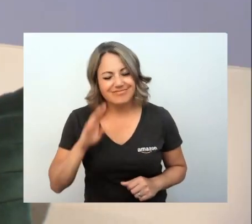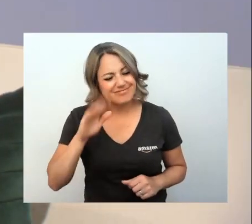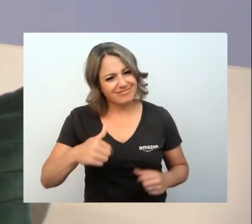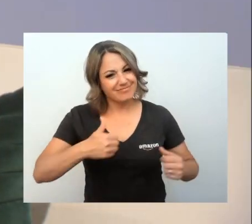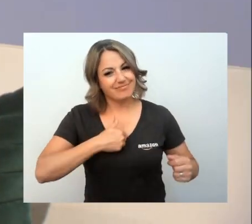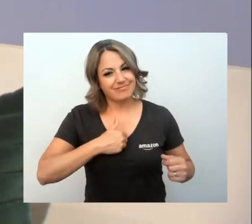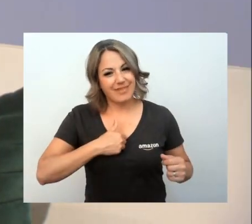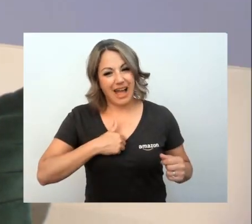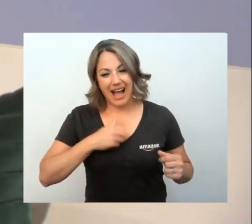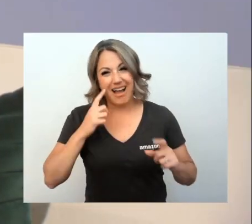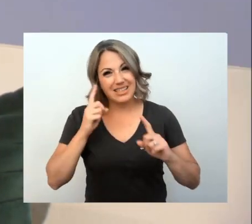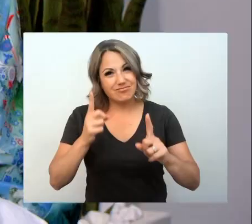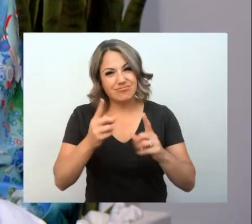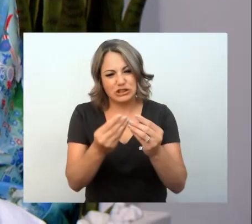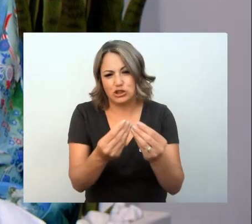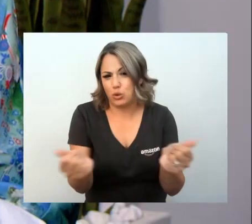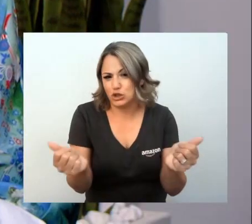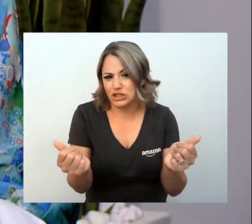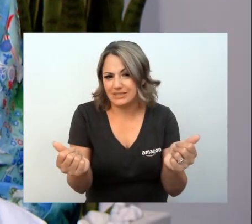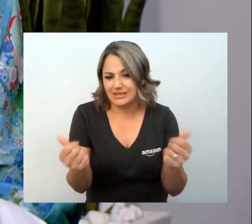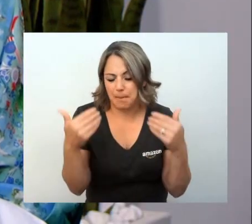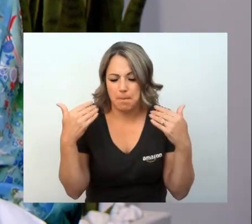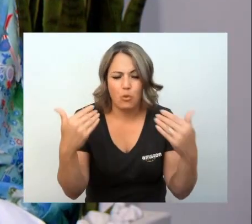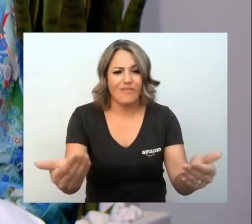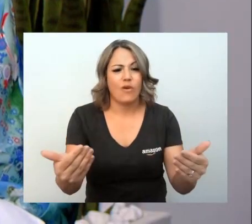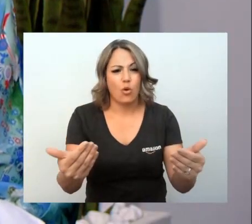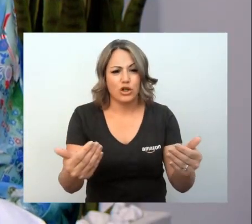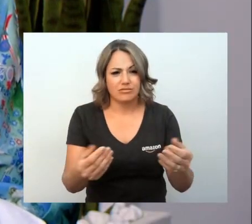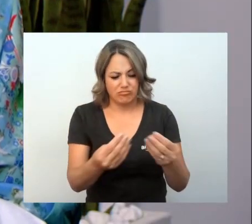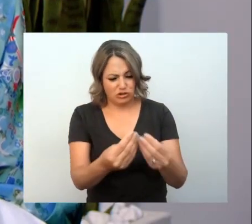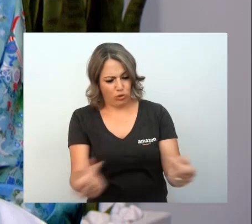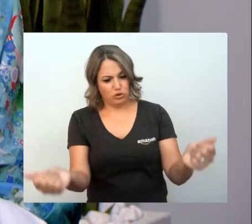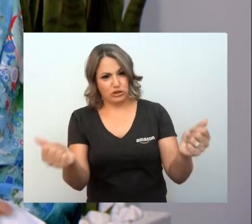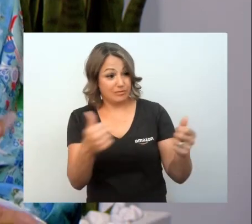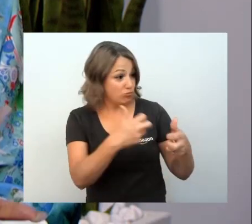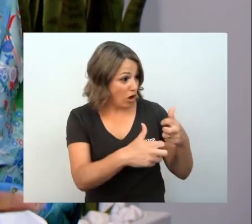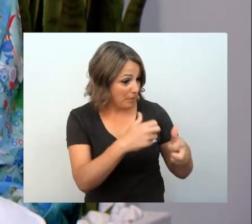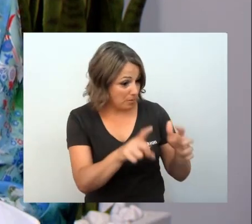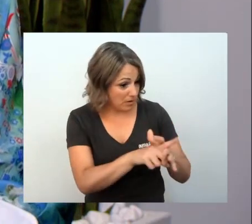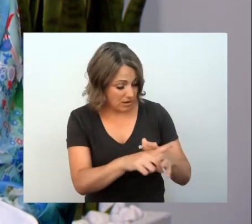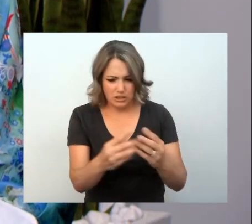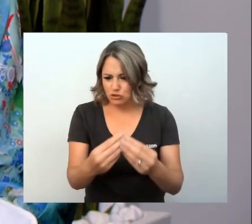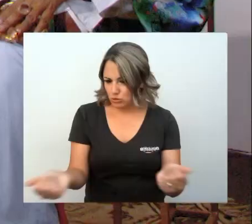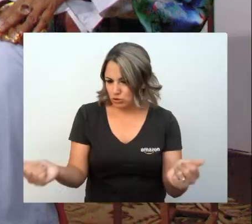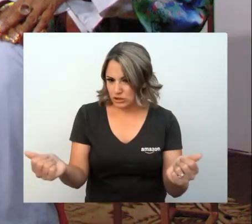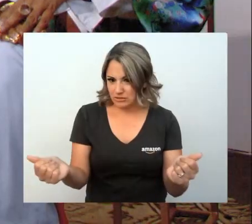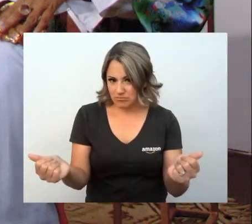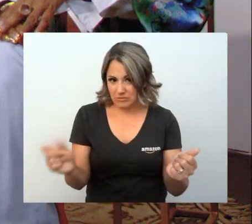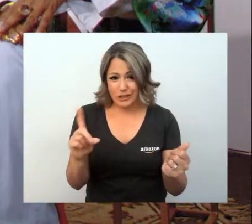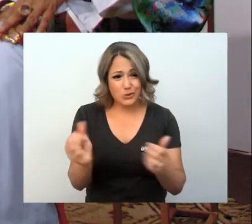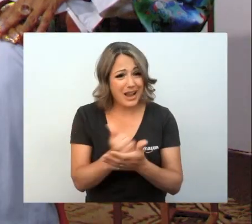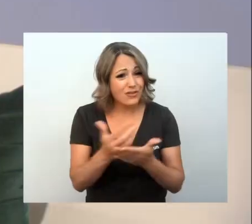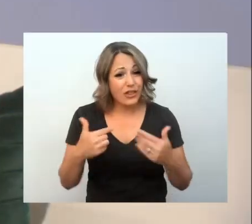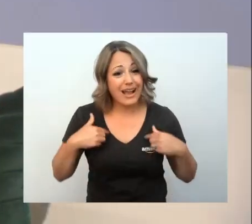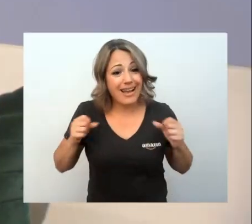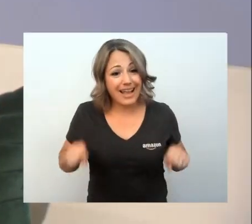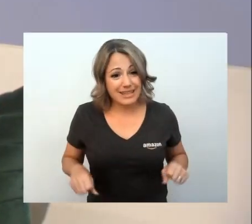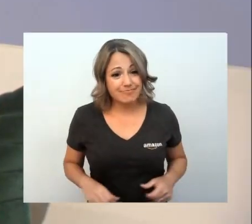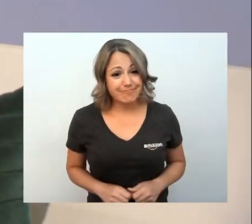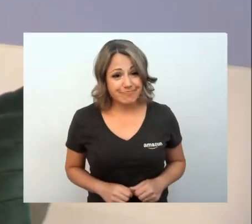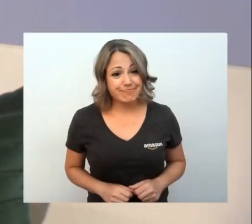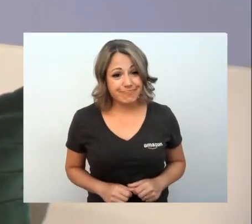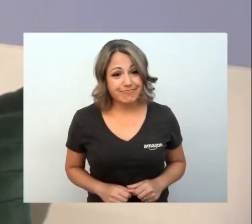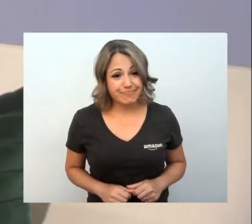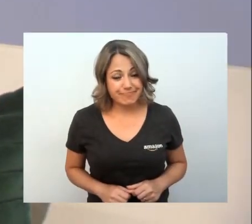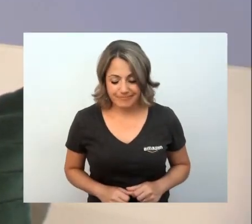about solutions and moving forward, making a difference, and doing what I can where I am. I love that. I love that. And